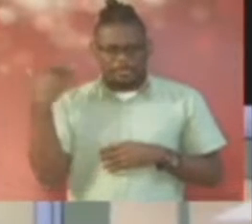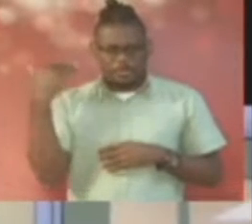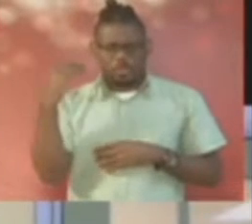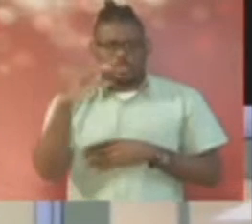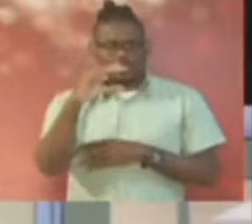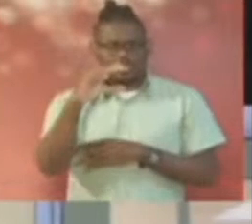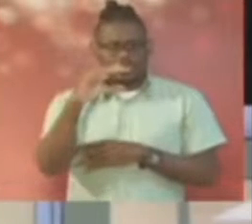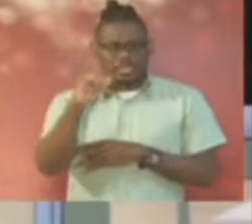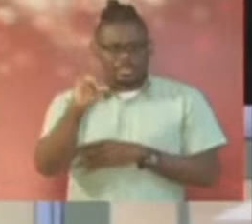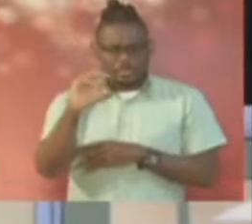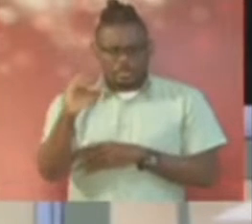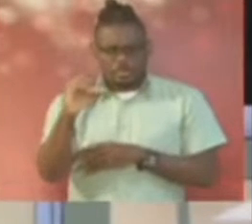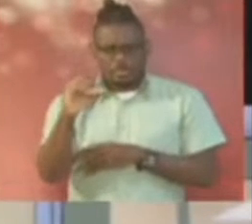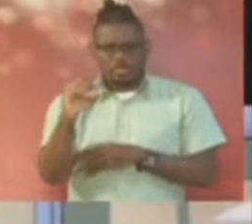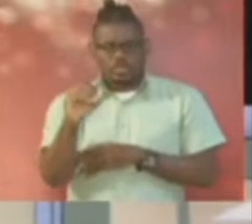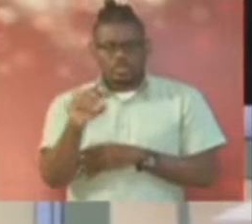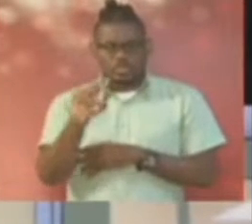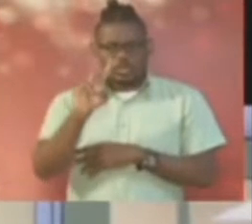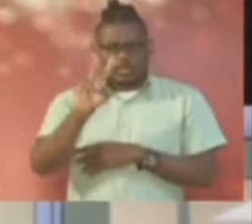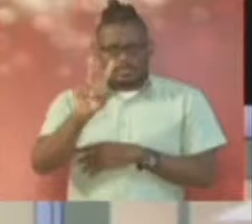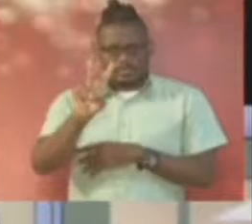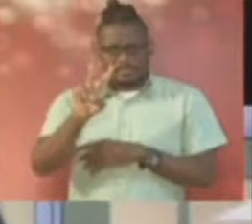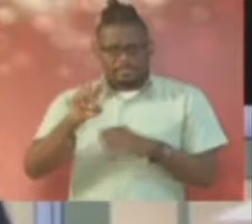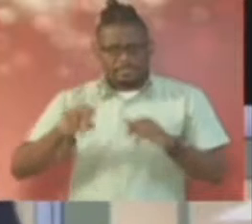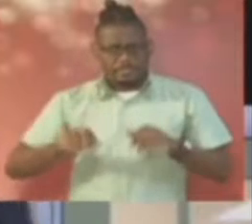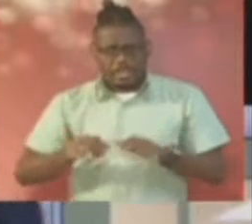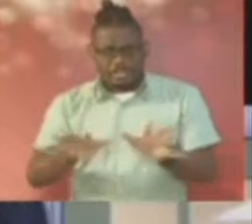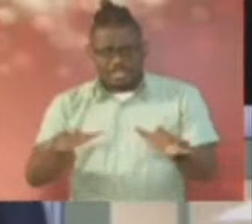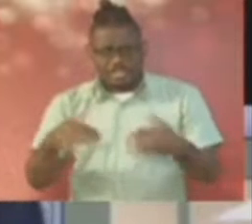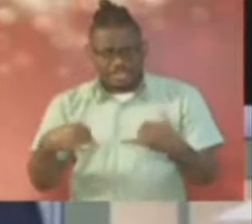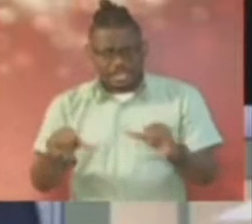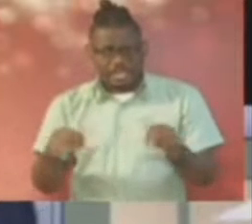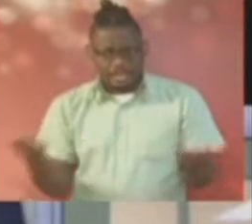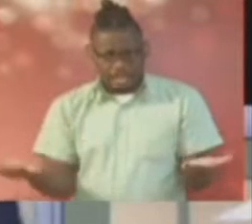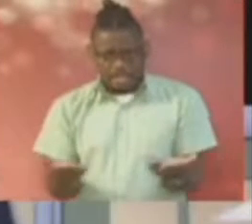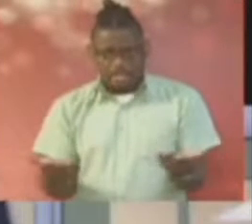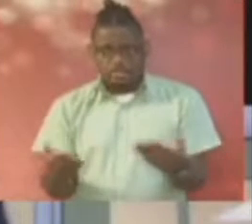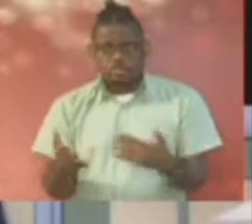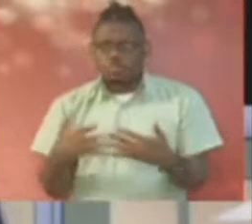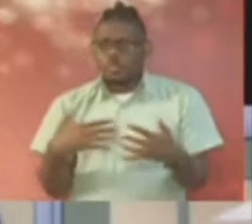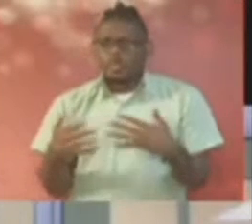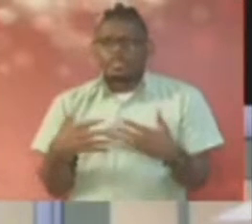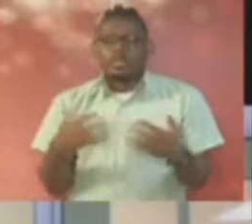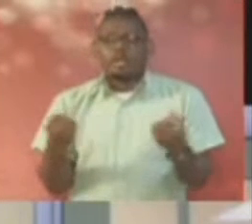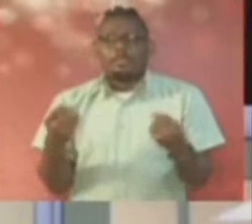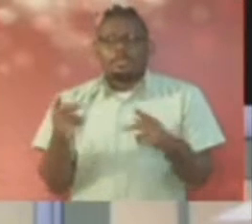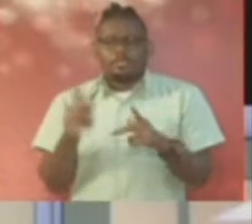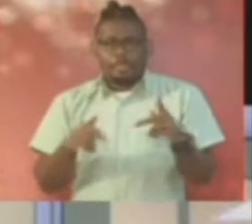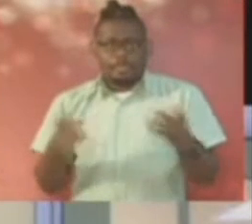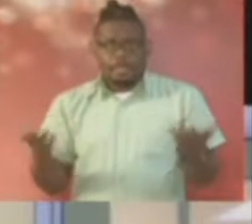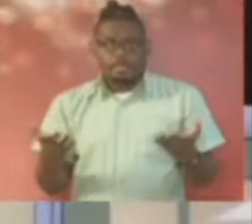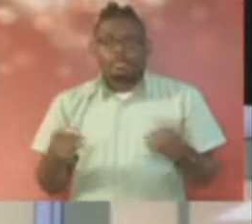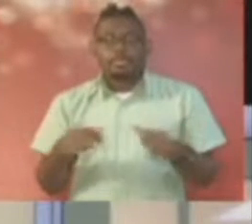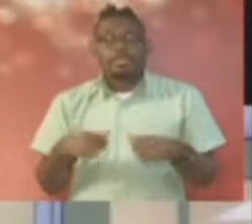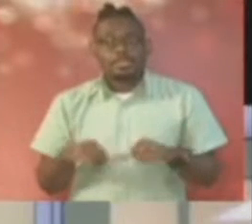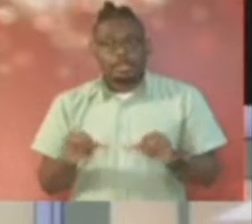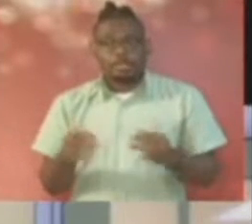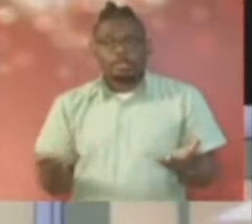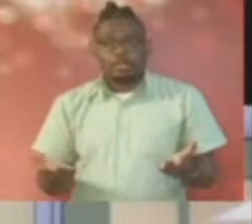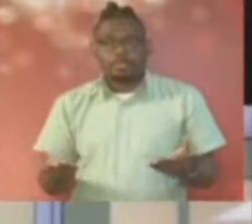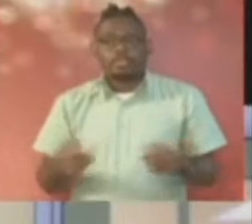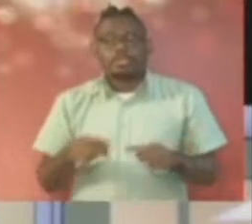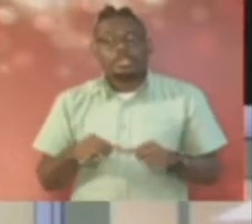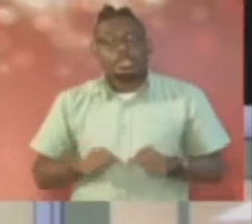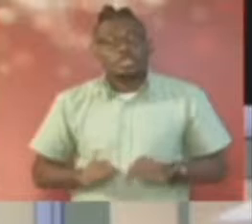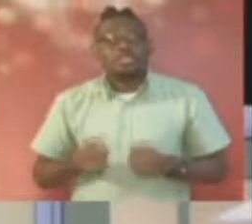that the virus is still here. And regardless of how many we have, it's still there, it's still being spread. Given